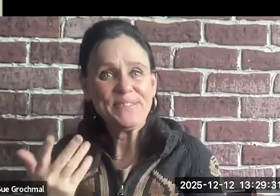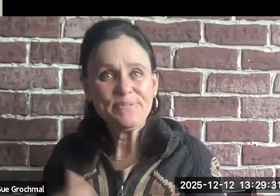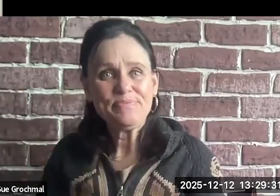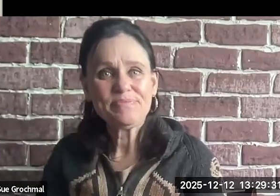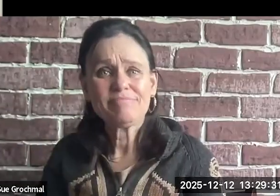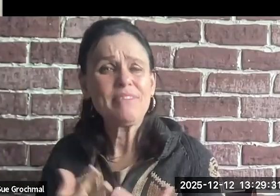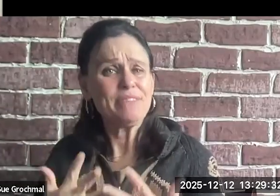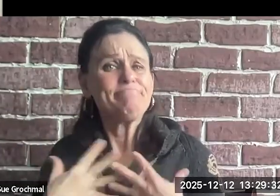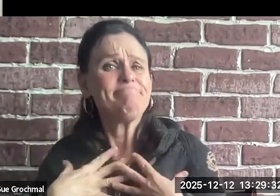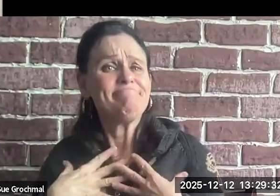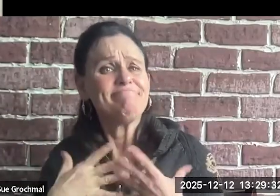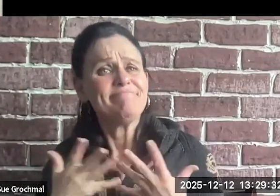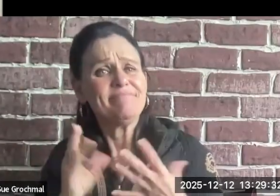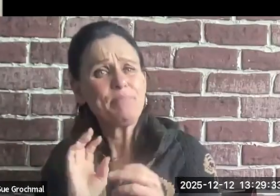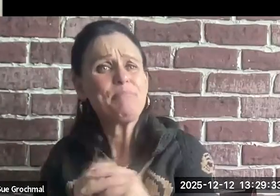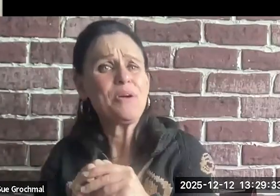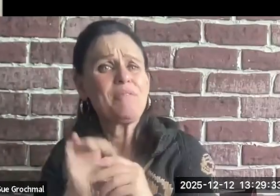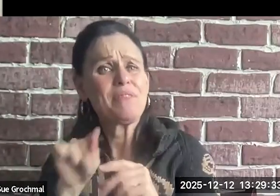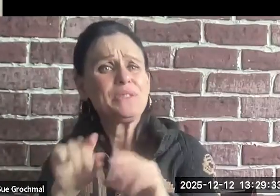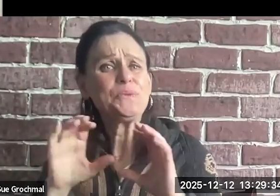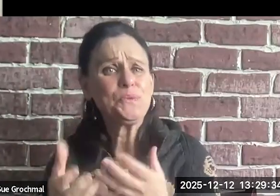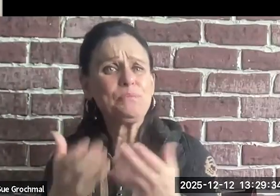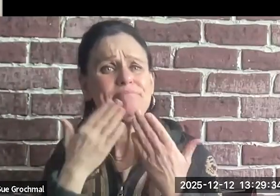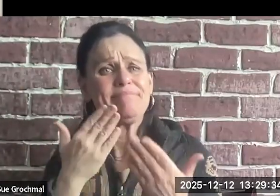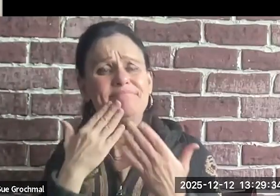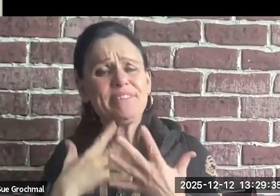Very honored to be a part of this group.